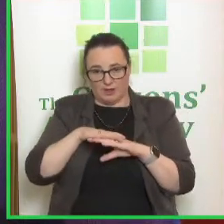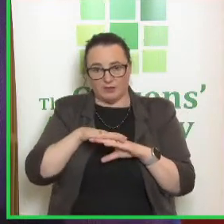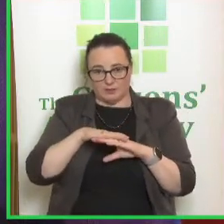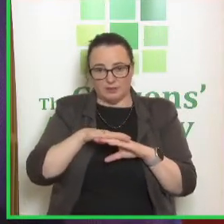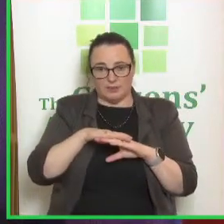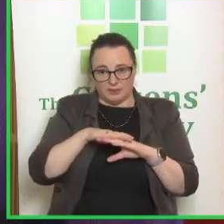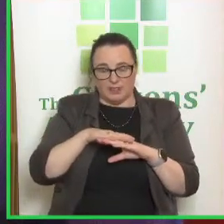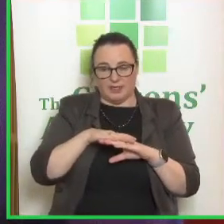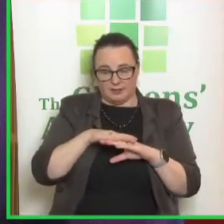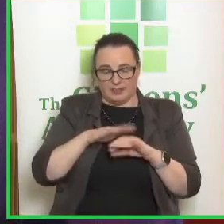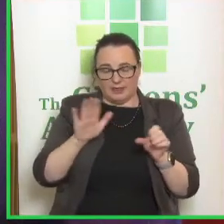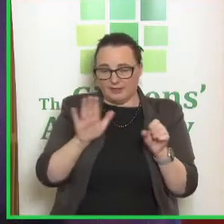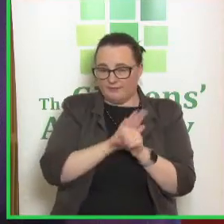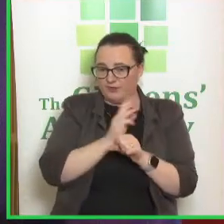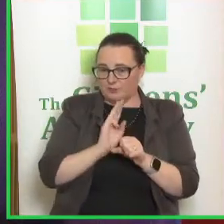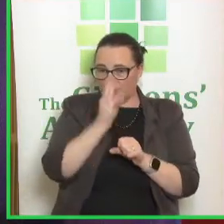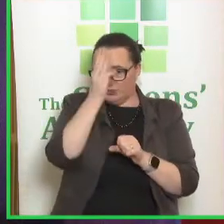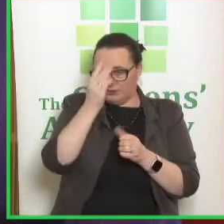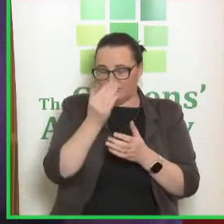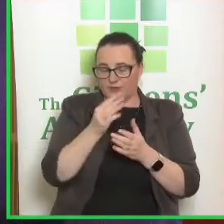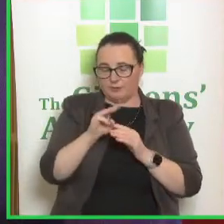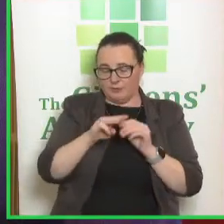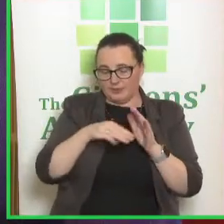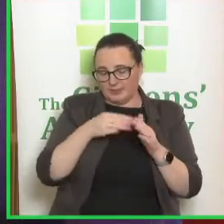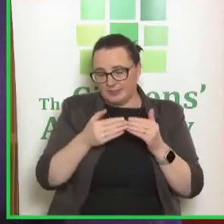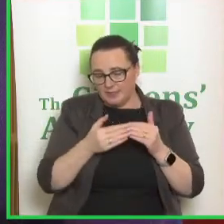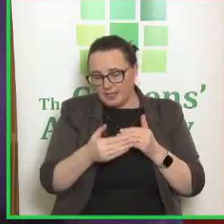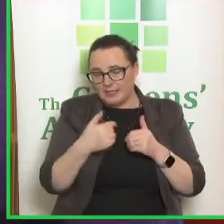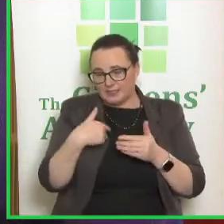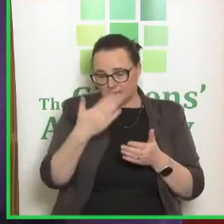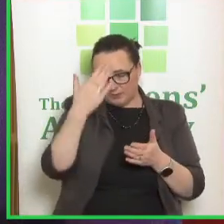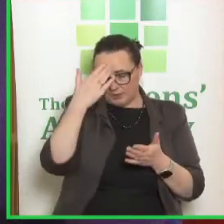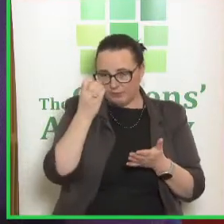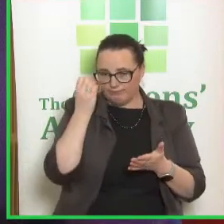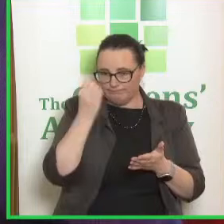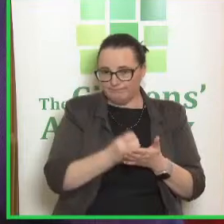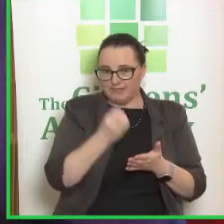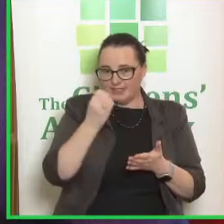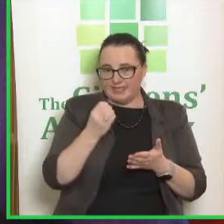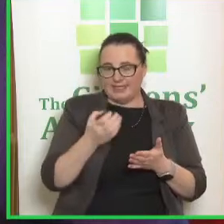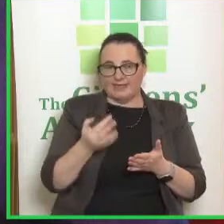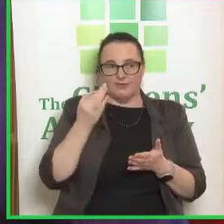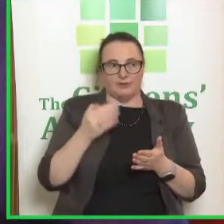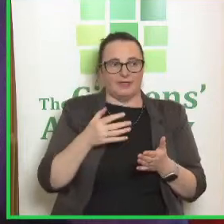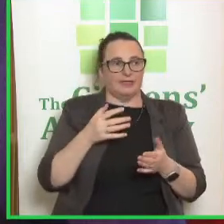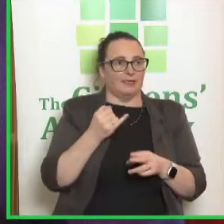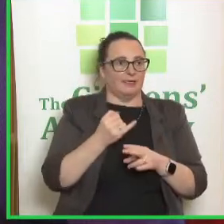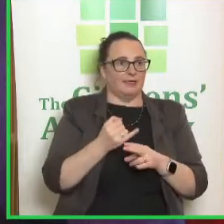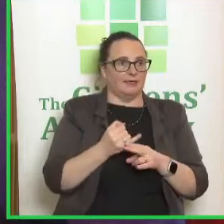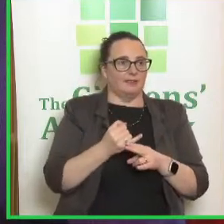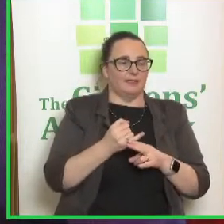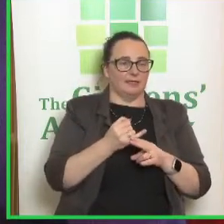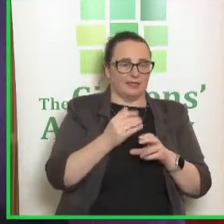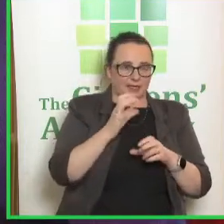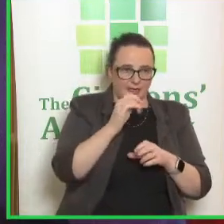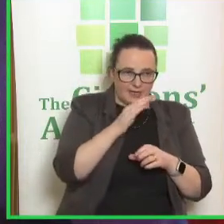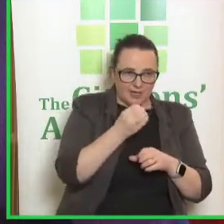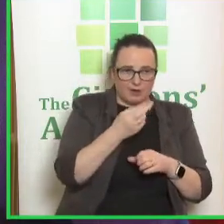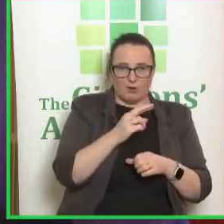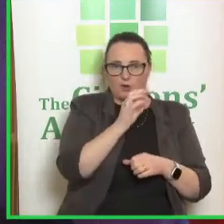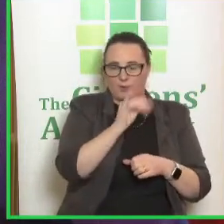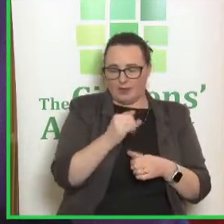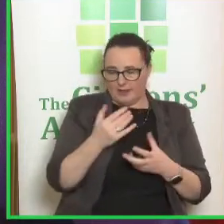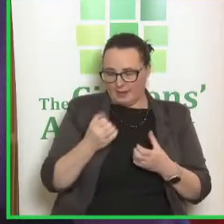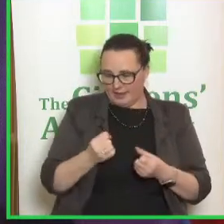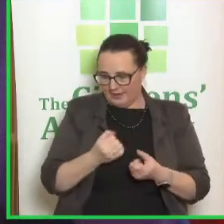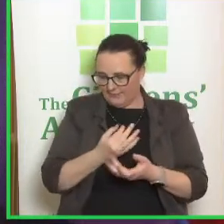the months ahead, so that we know exactly. Because that's half the problem. If you're in Clare, if you're in Galway, and you have somebody in your